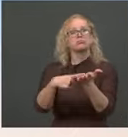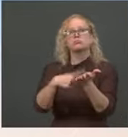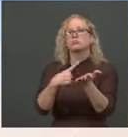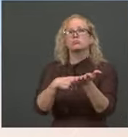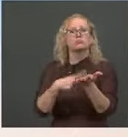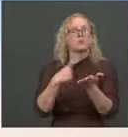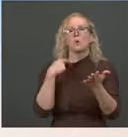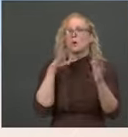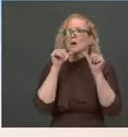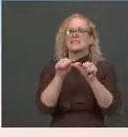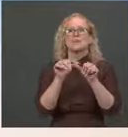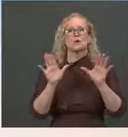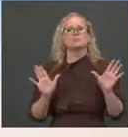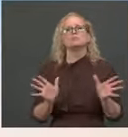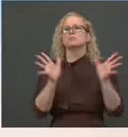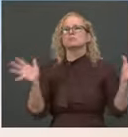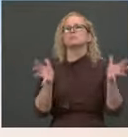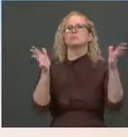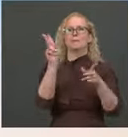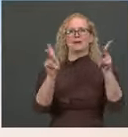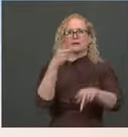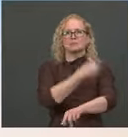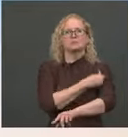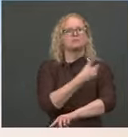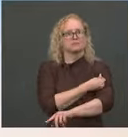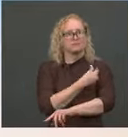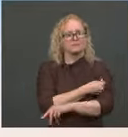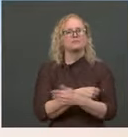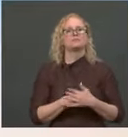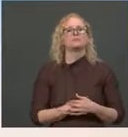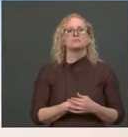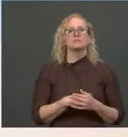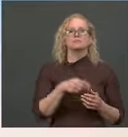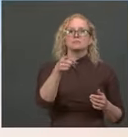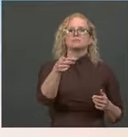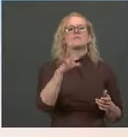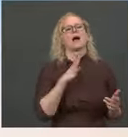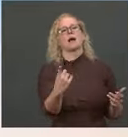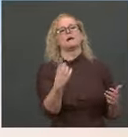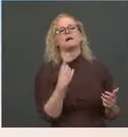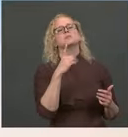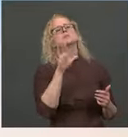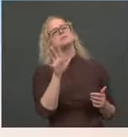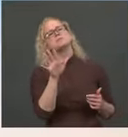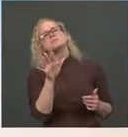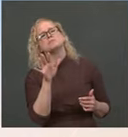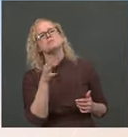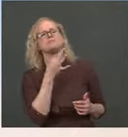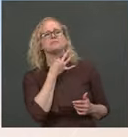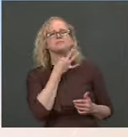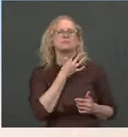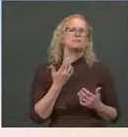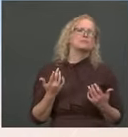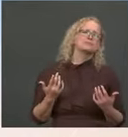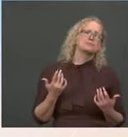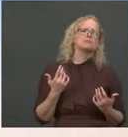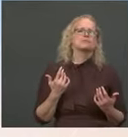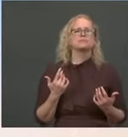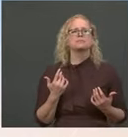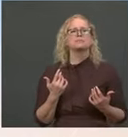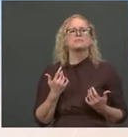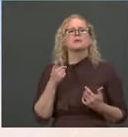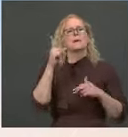And back to the selling of the Build Back Better and the BIF and whatever the letter. Yeah, I know.